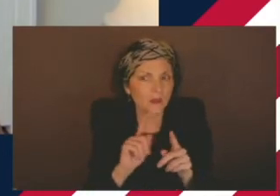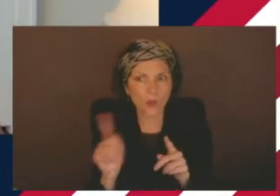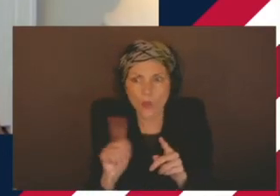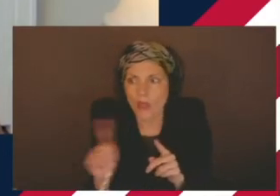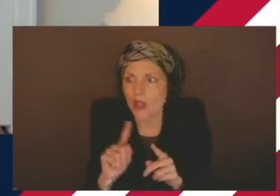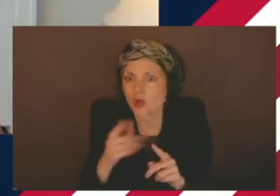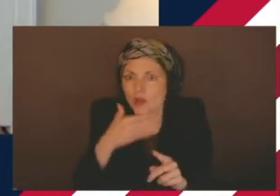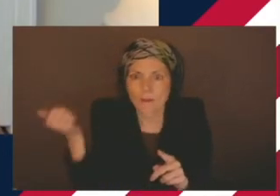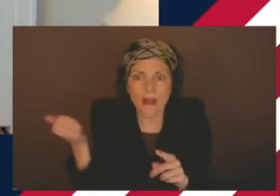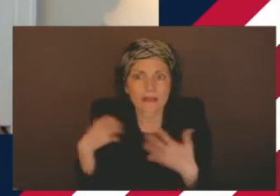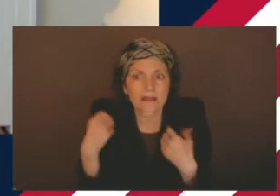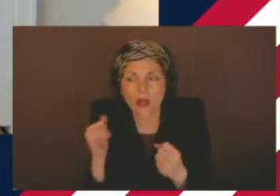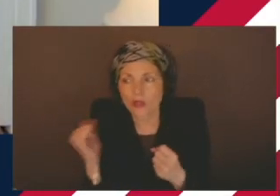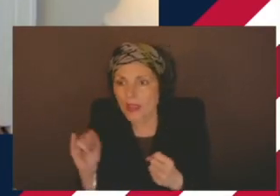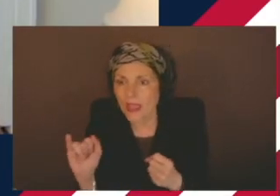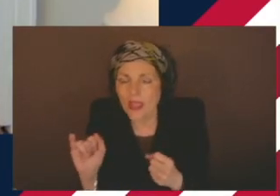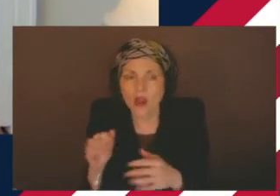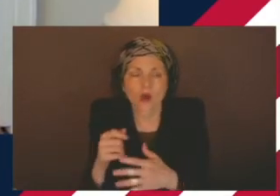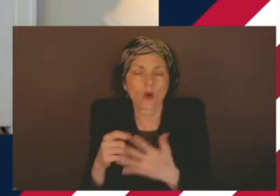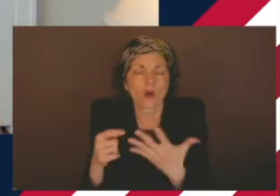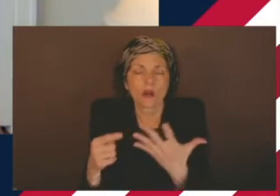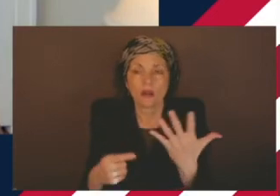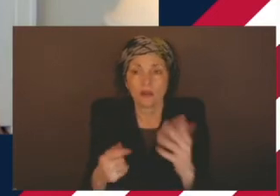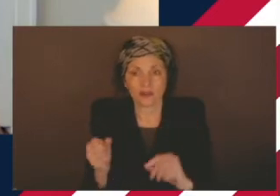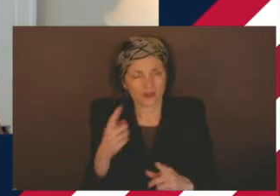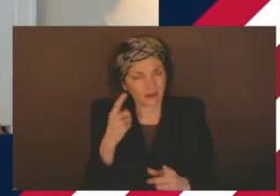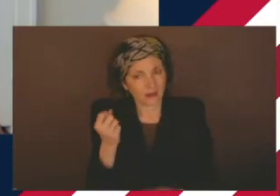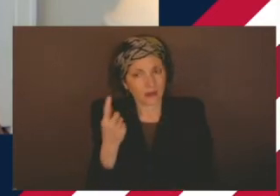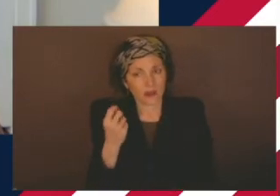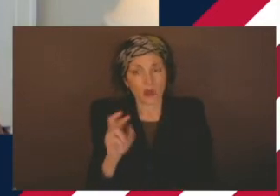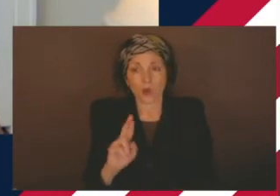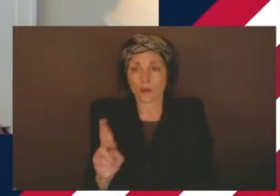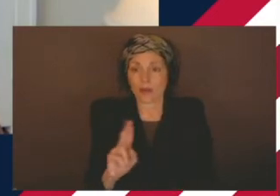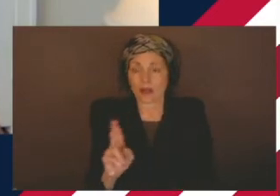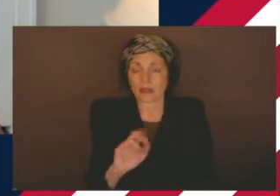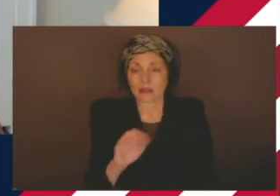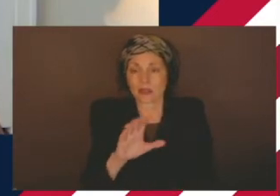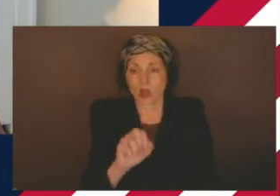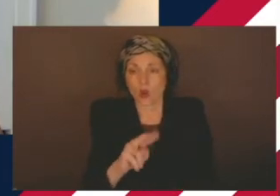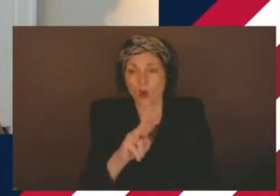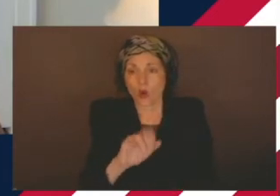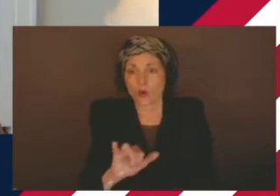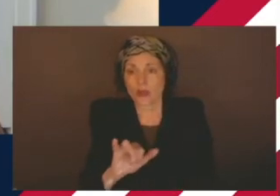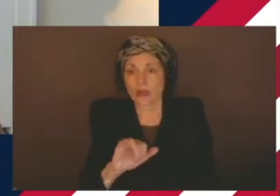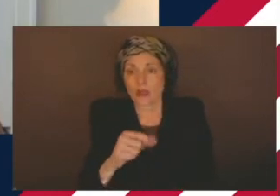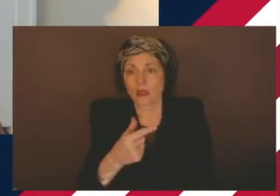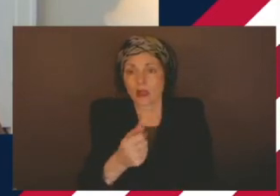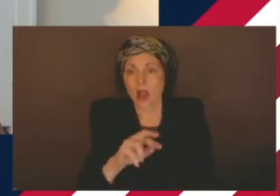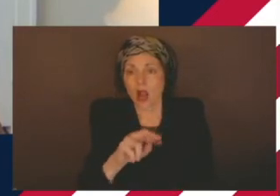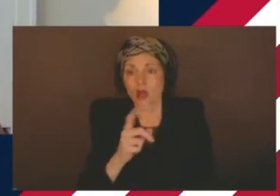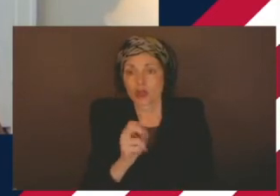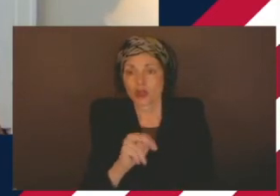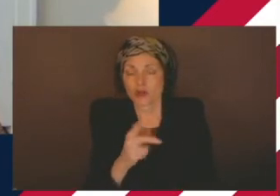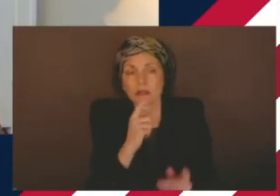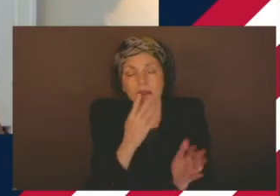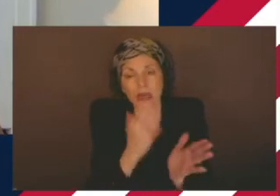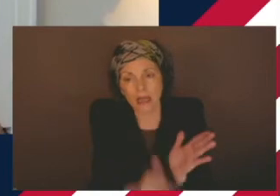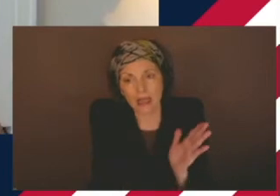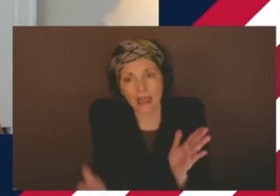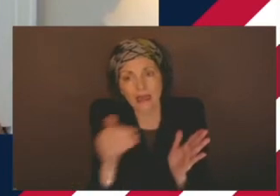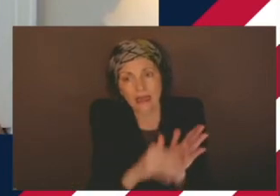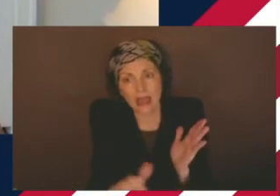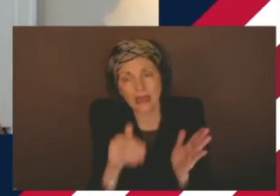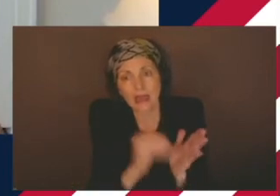solutions. Republicans, including my Senator Cory Gardner, voted again and again for repeal without any protections for the